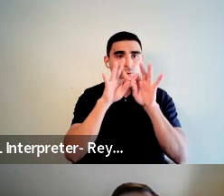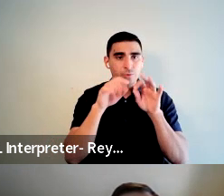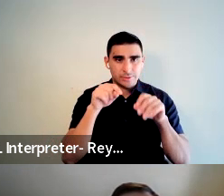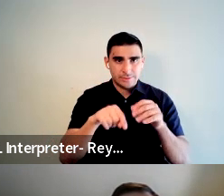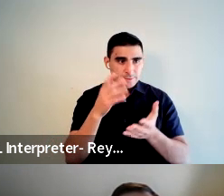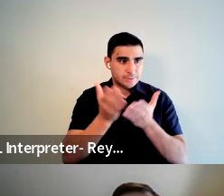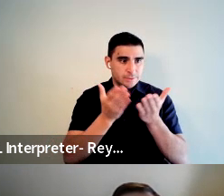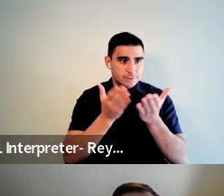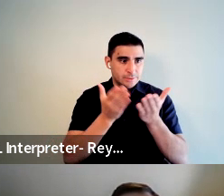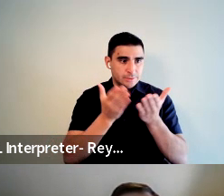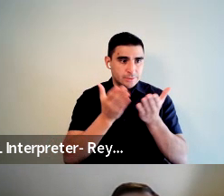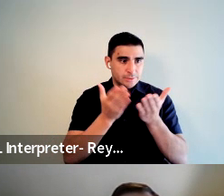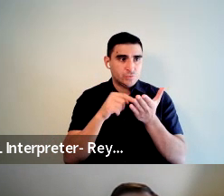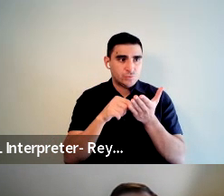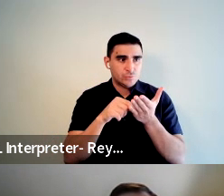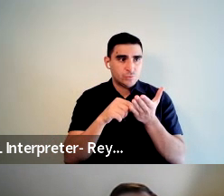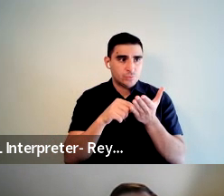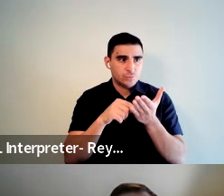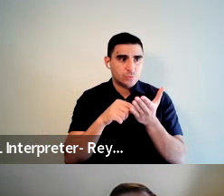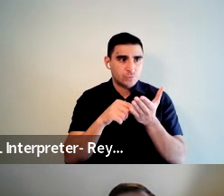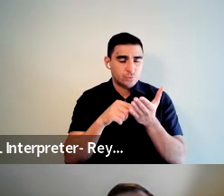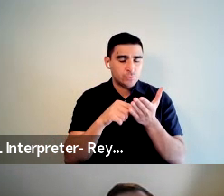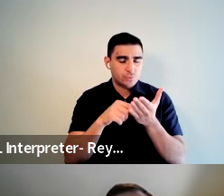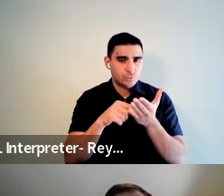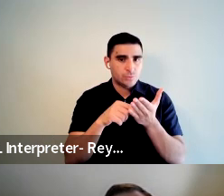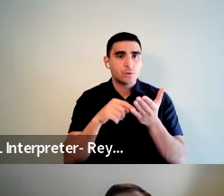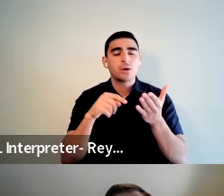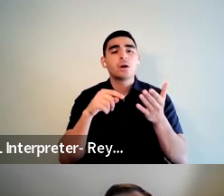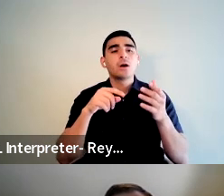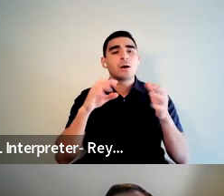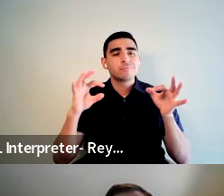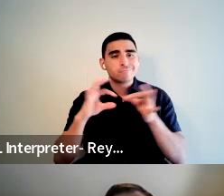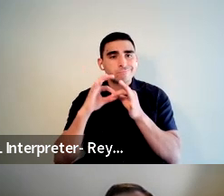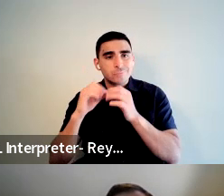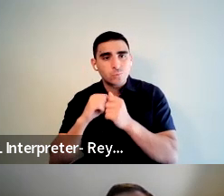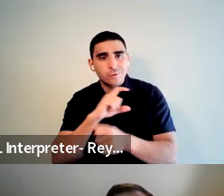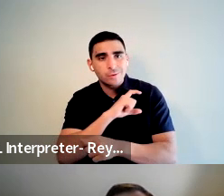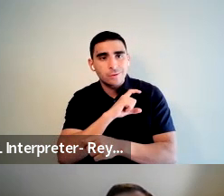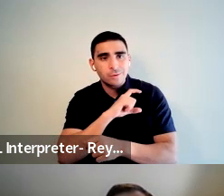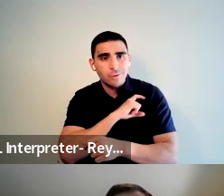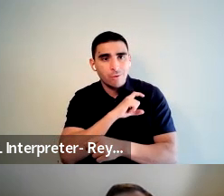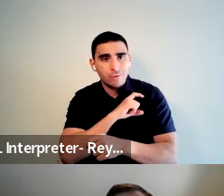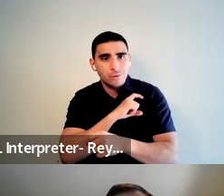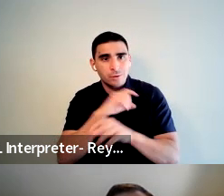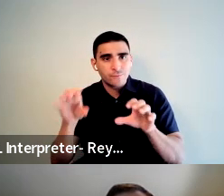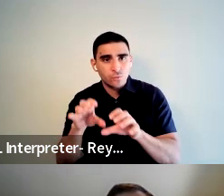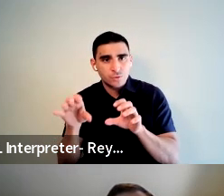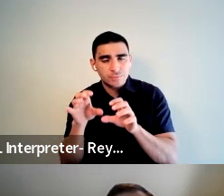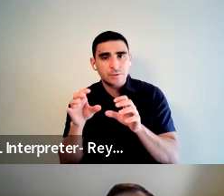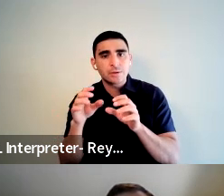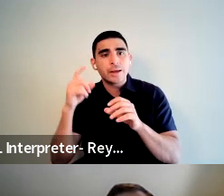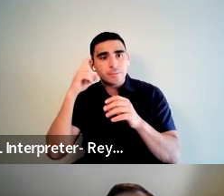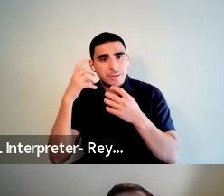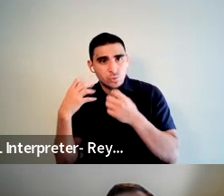both co-responders, which are linked with law enforcement, and mental health response, are available countywide with